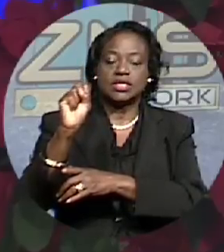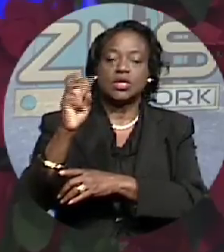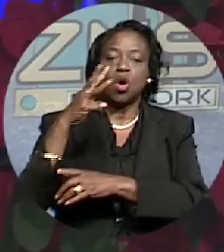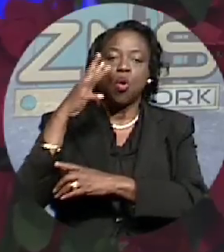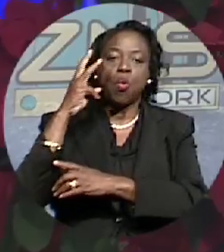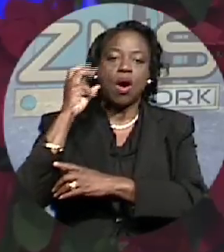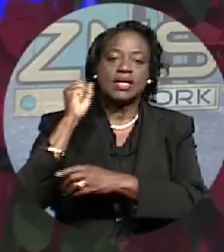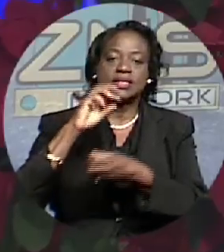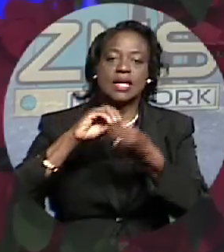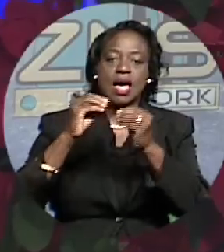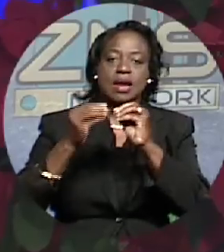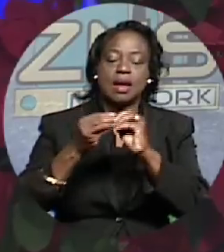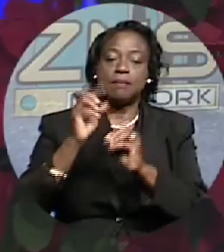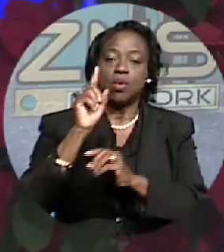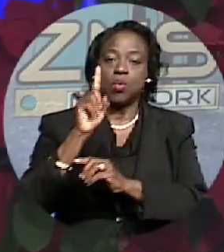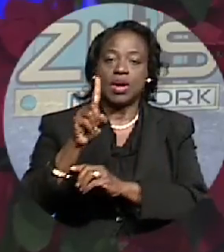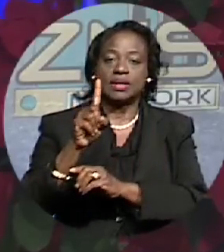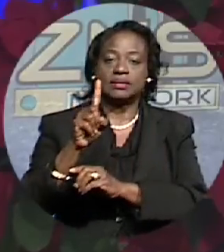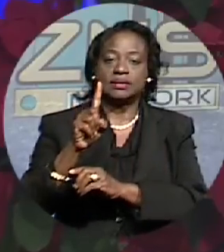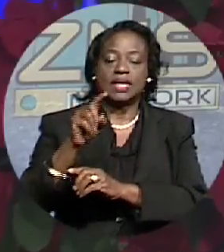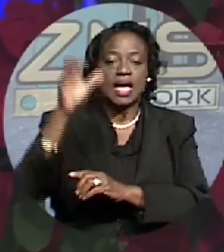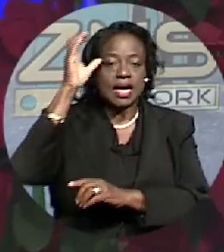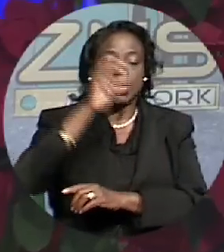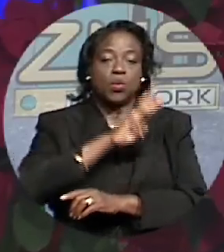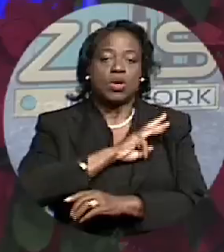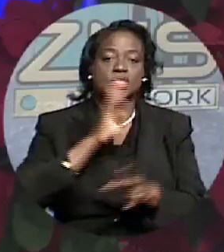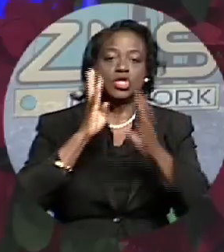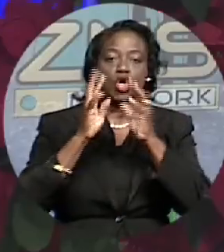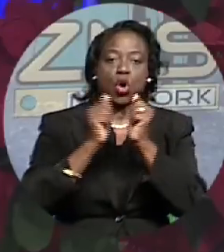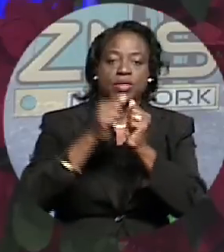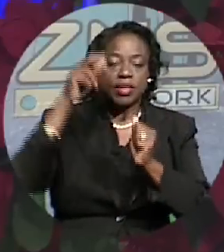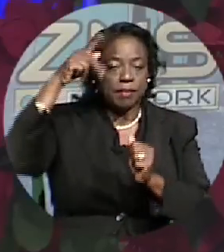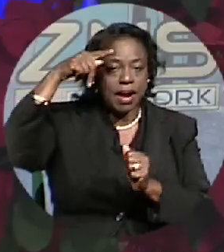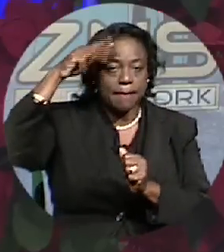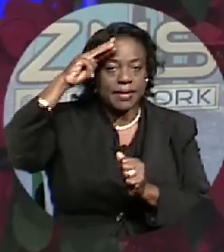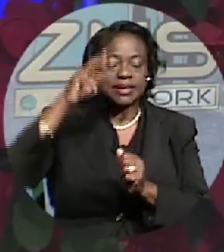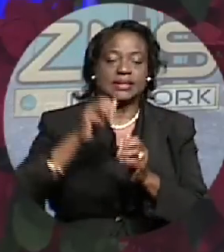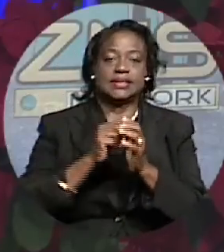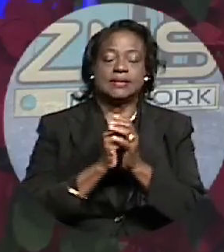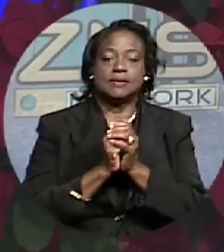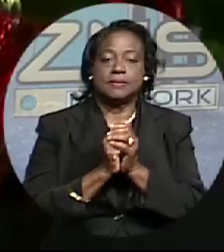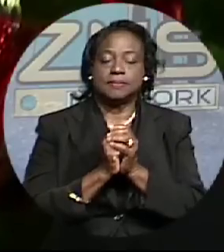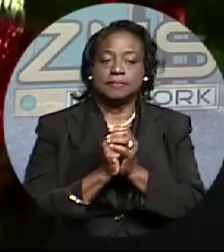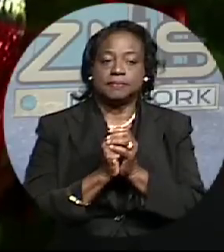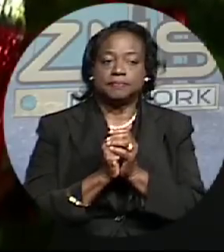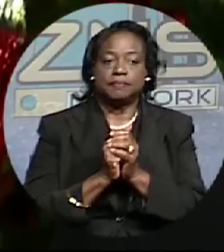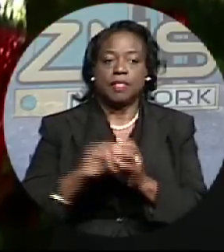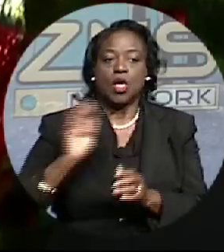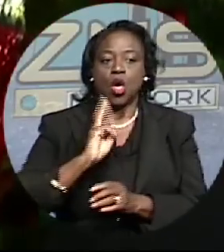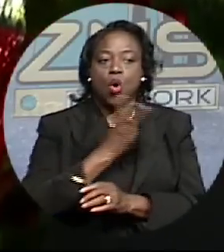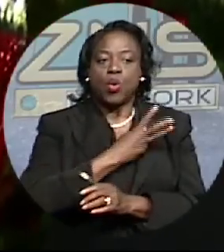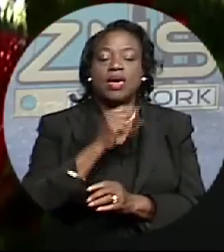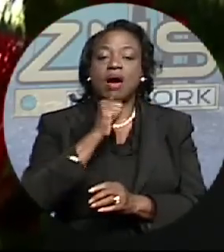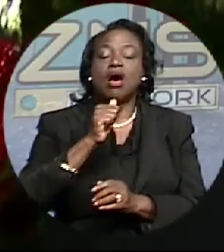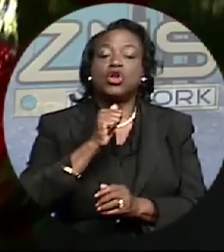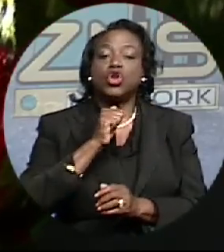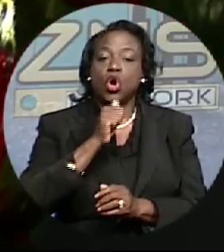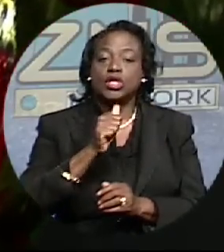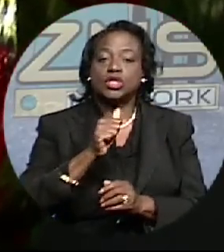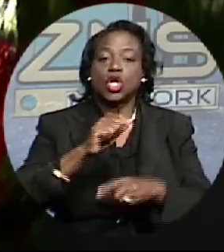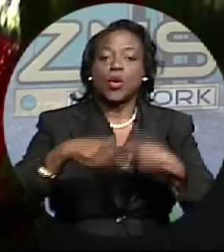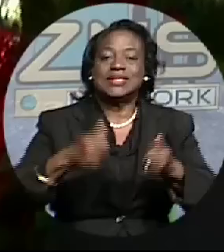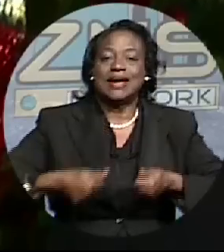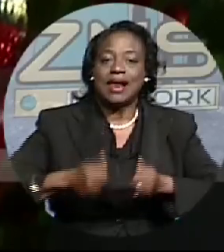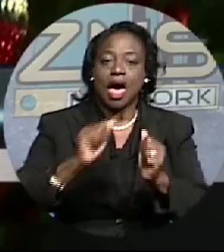he tells us how, as a major tourist destination, this is cause for concern. We are not going to allow this